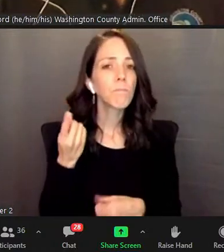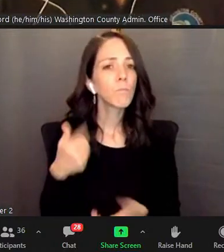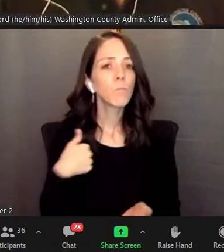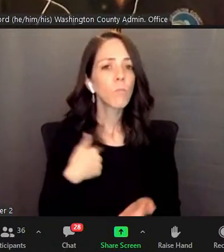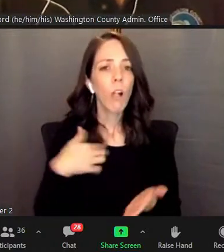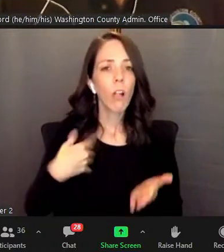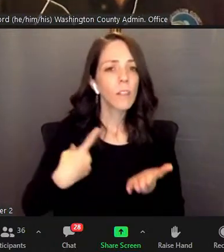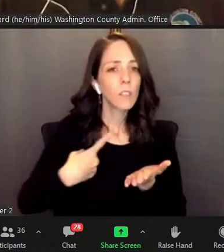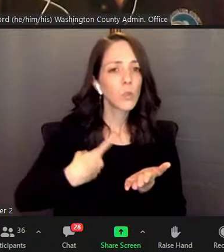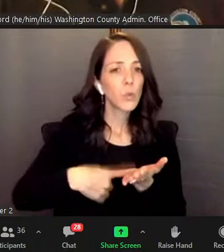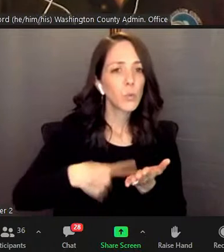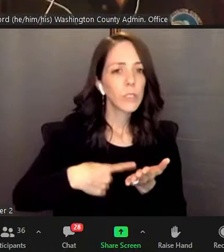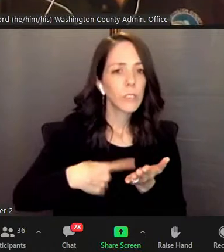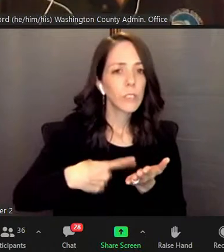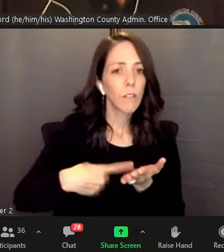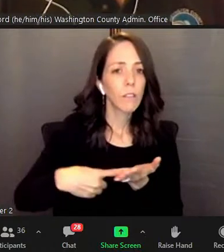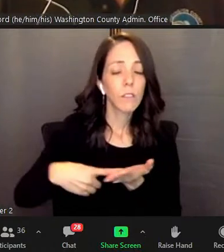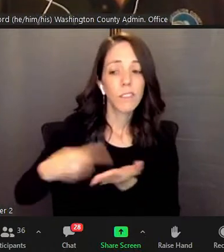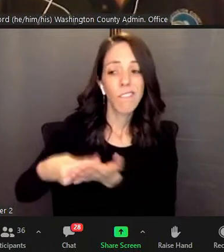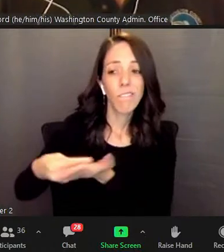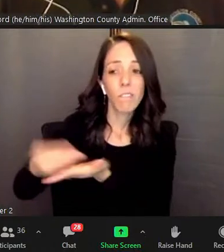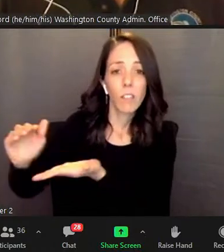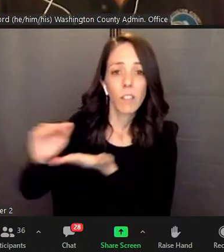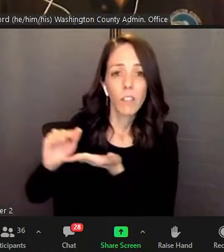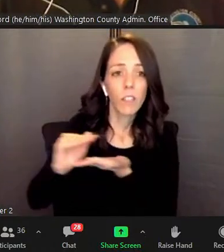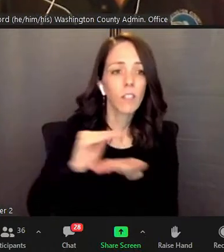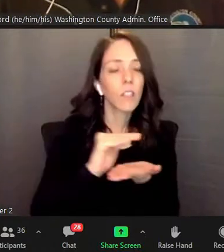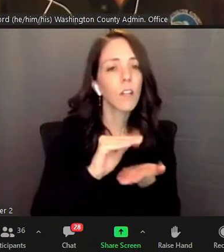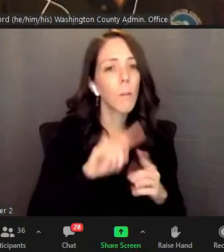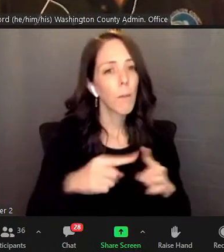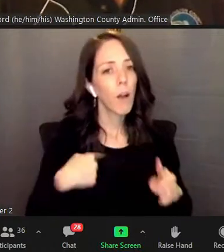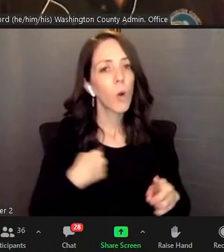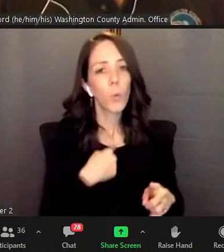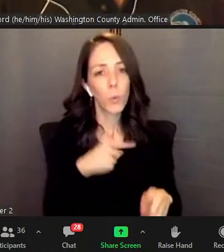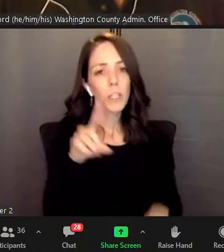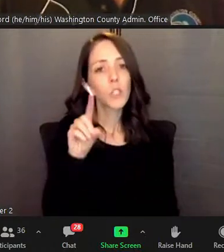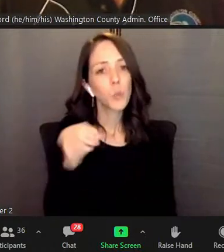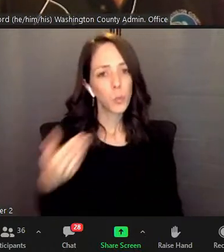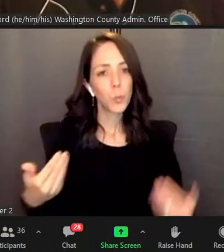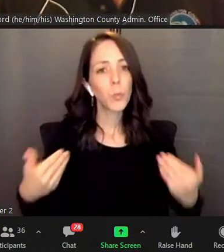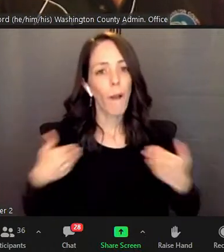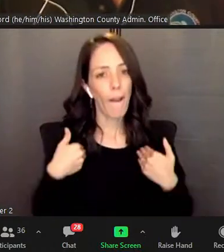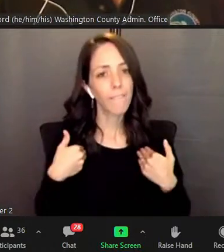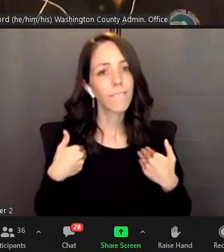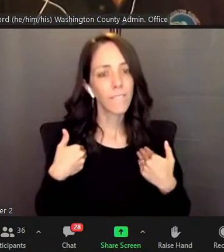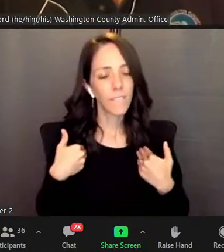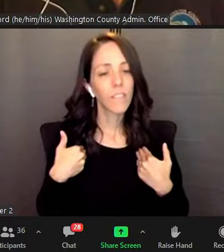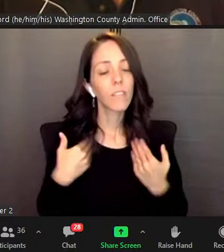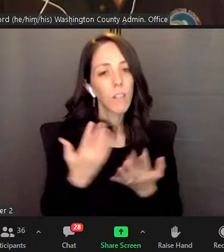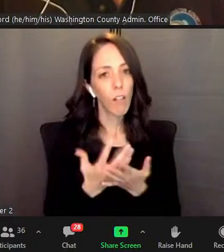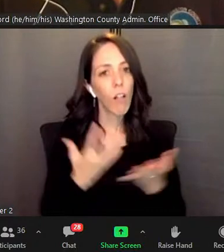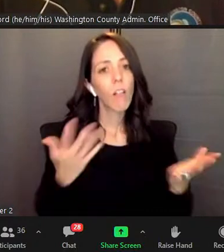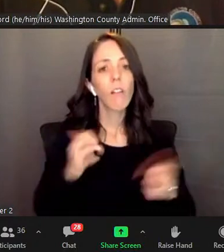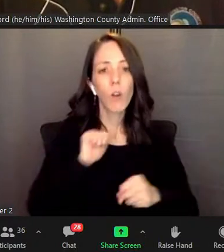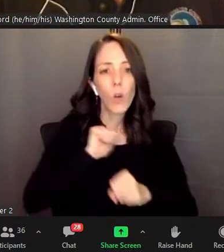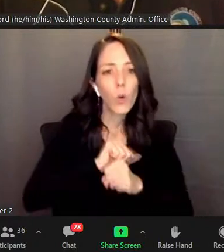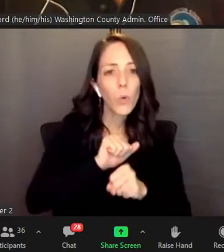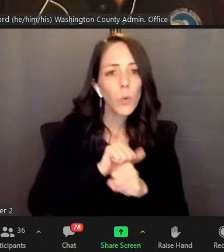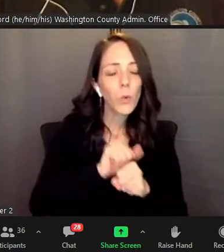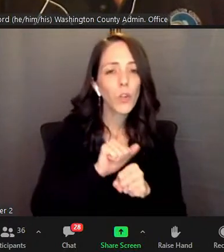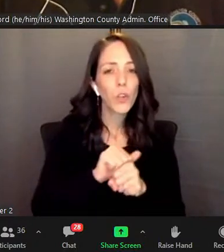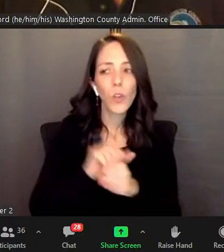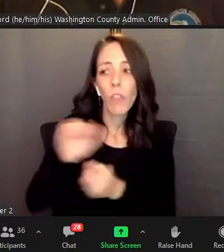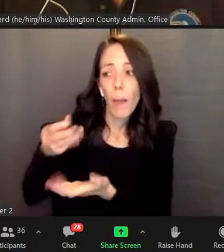about that funding stream today, there is a lot of work going on to get those